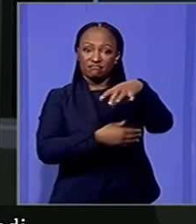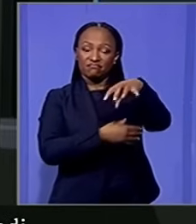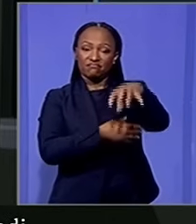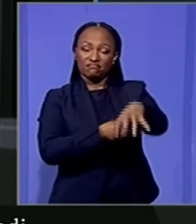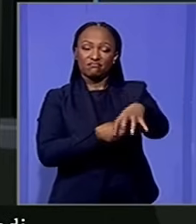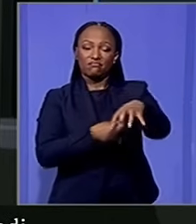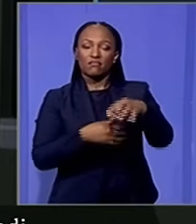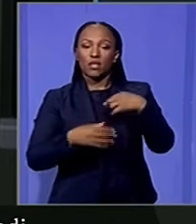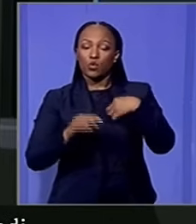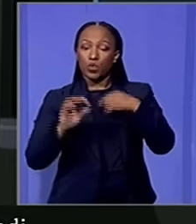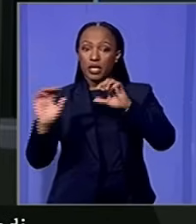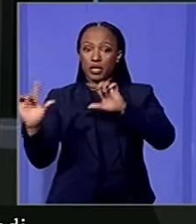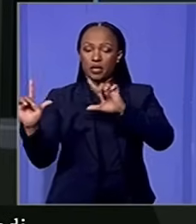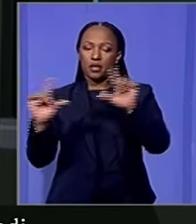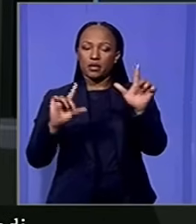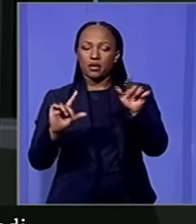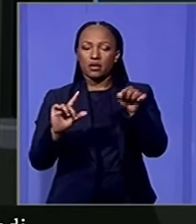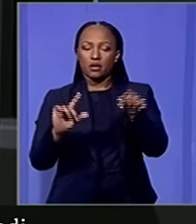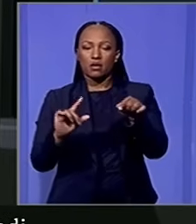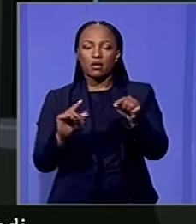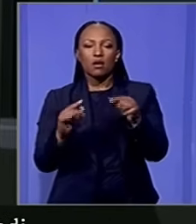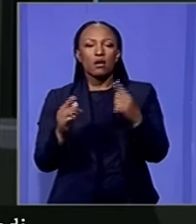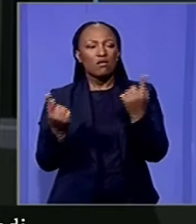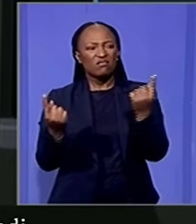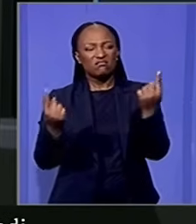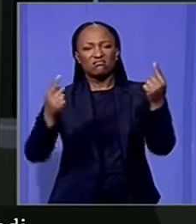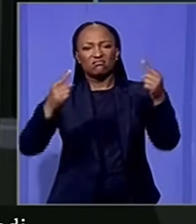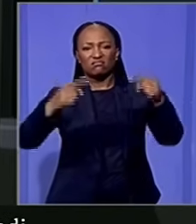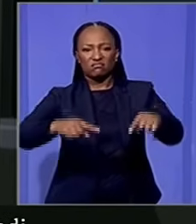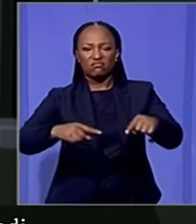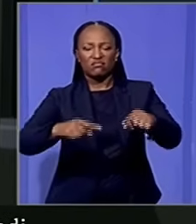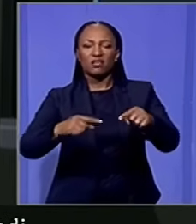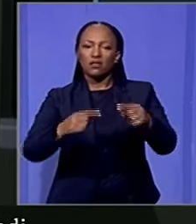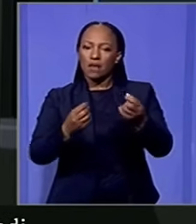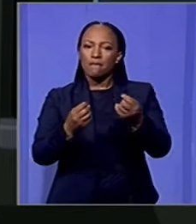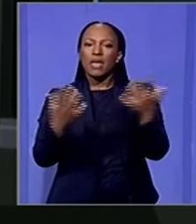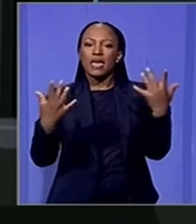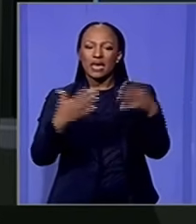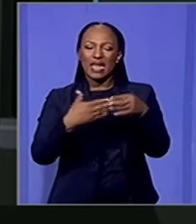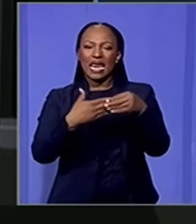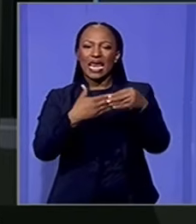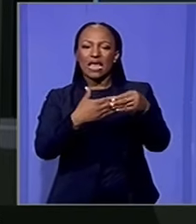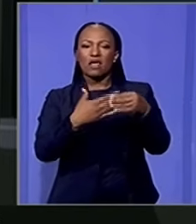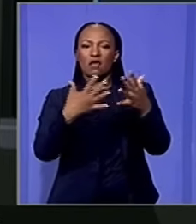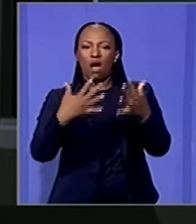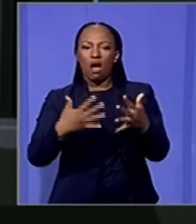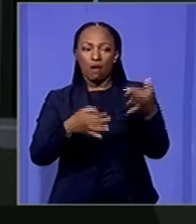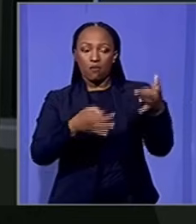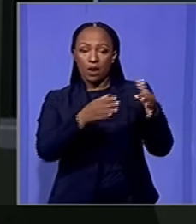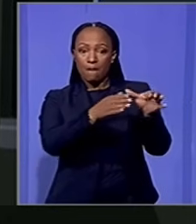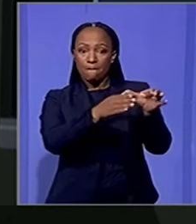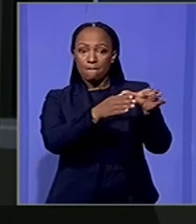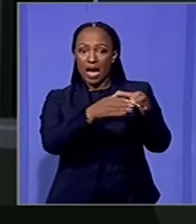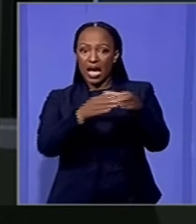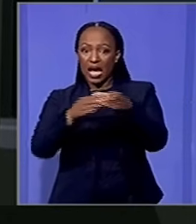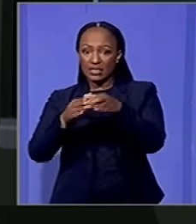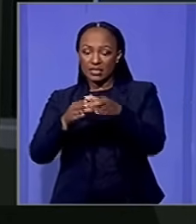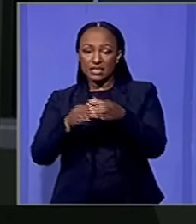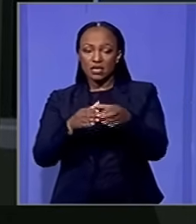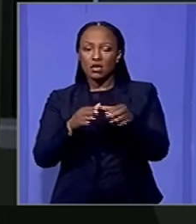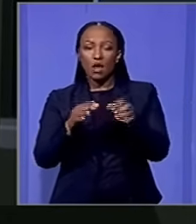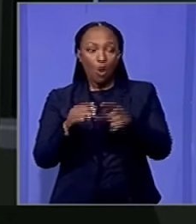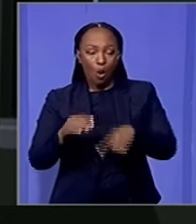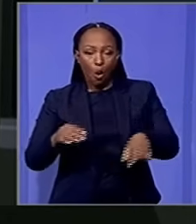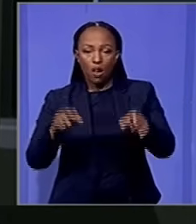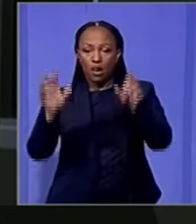go fihla re hweditše baetapele ba bantši ba mekgatlo ya dipolotiki ba tlogile ba